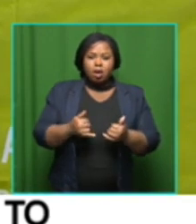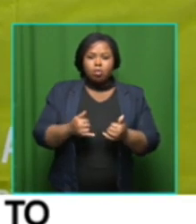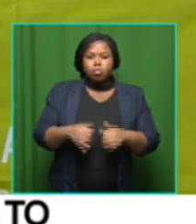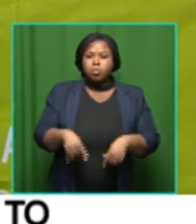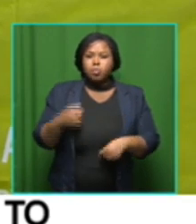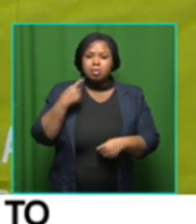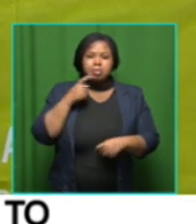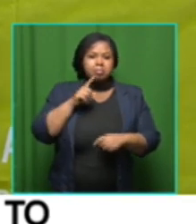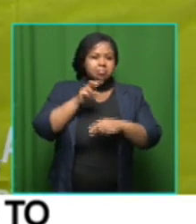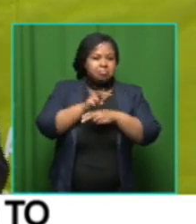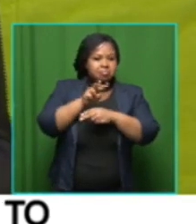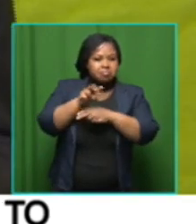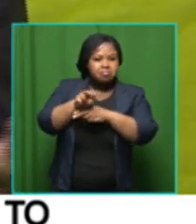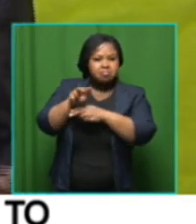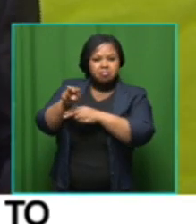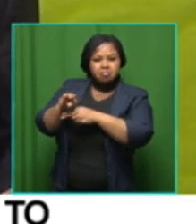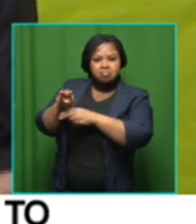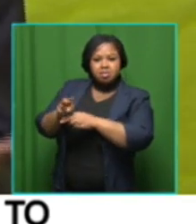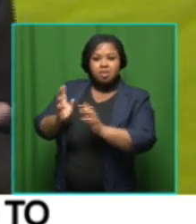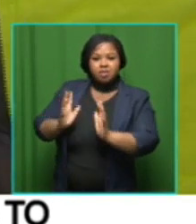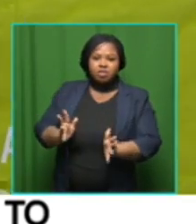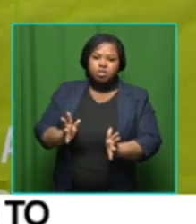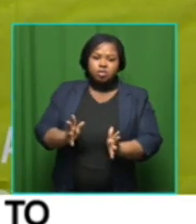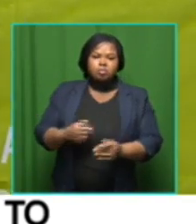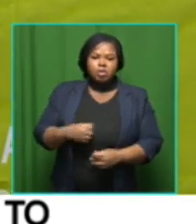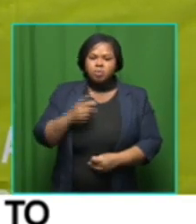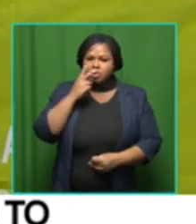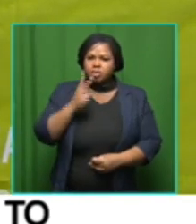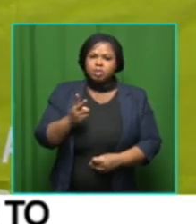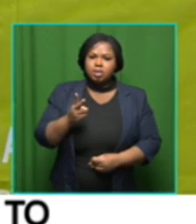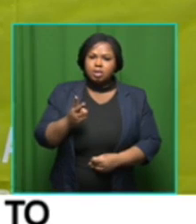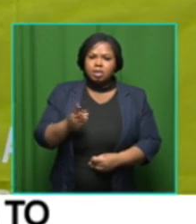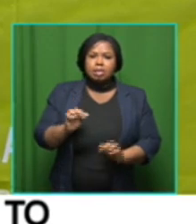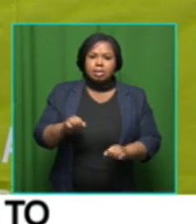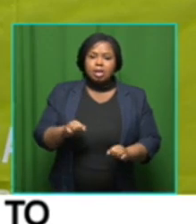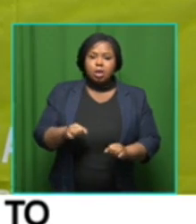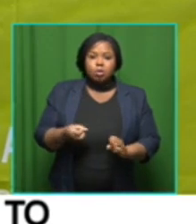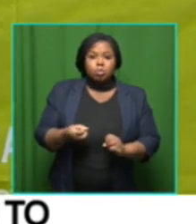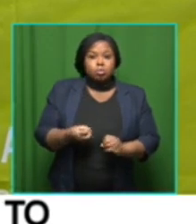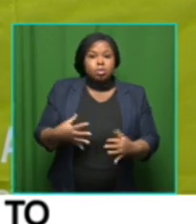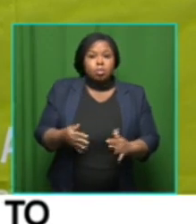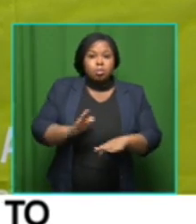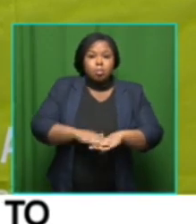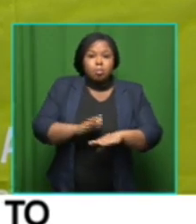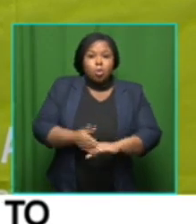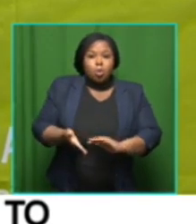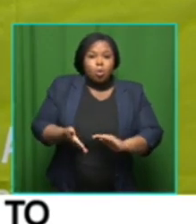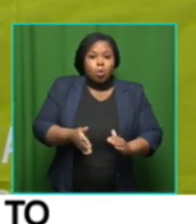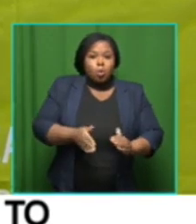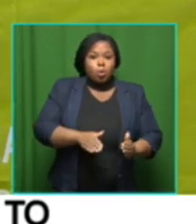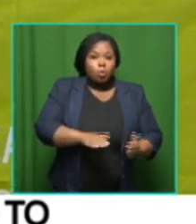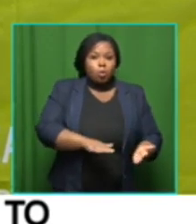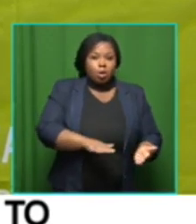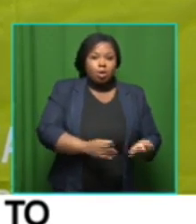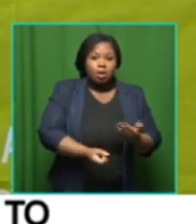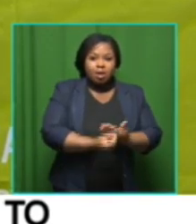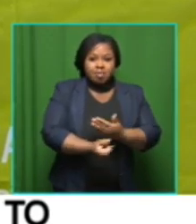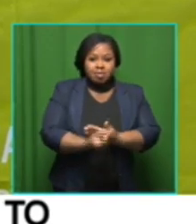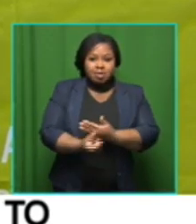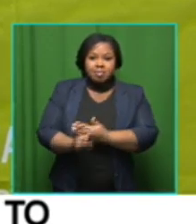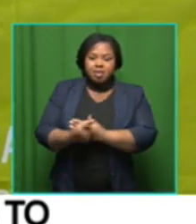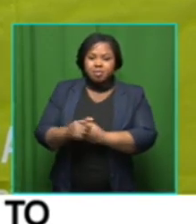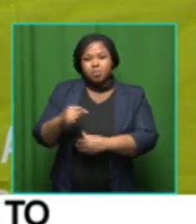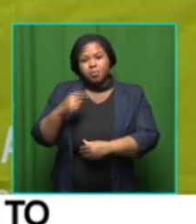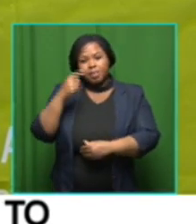observations, we actually think that we're seeing the mortality has started picking up, and therefore we think that the numbers,